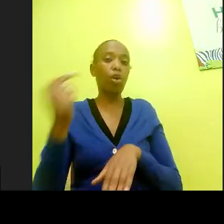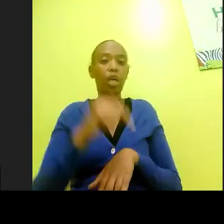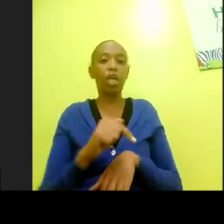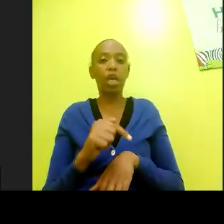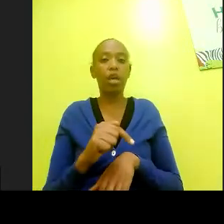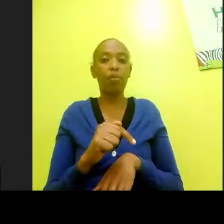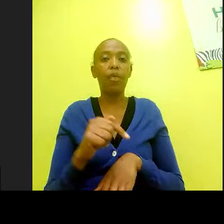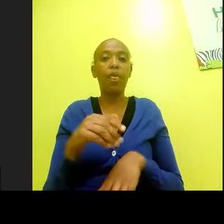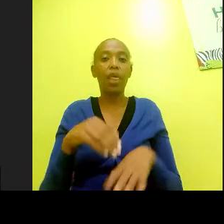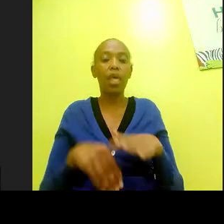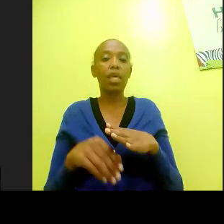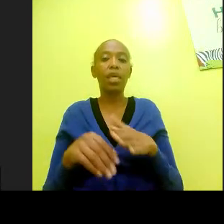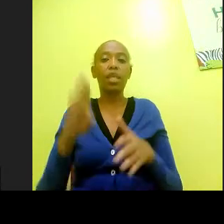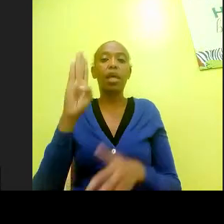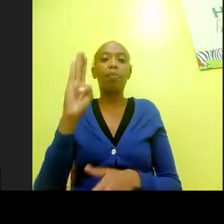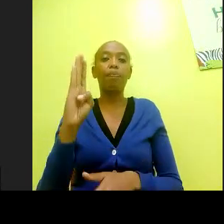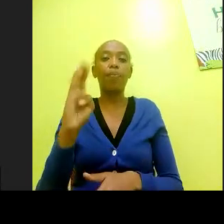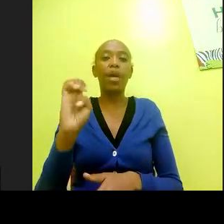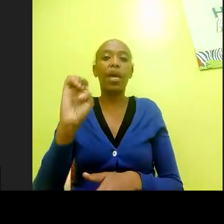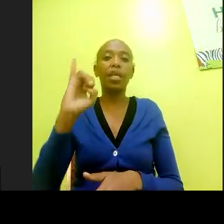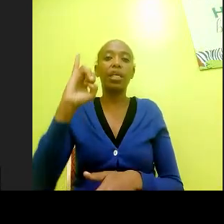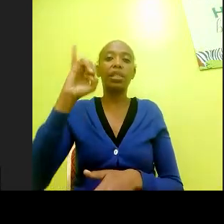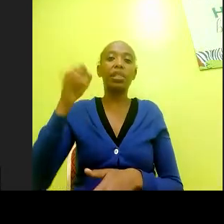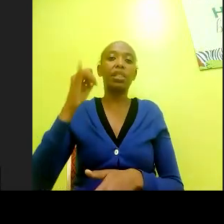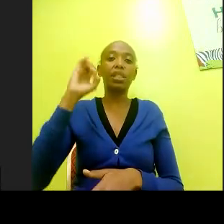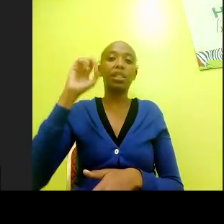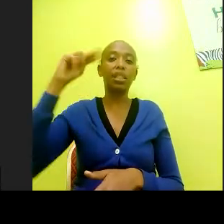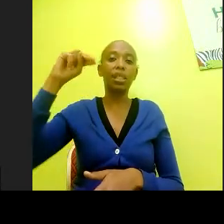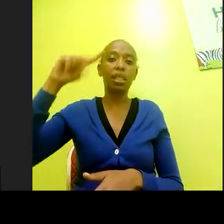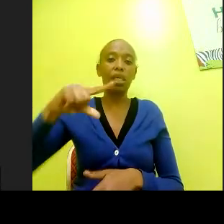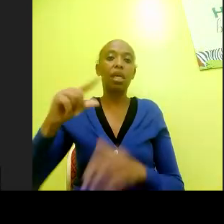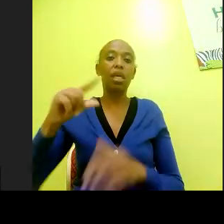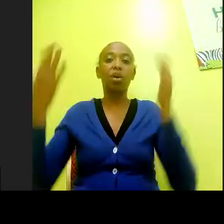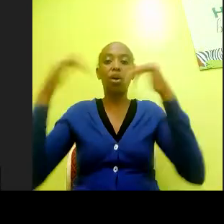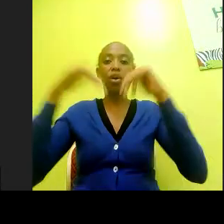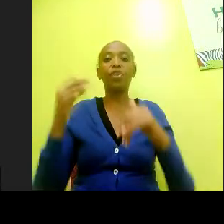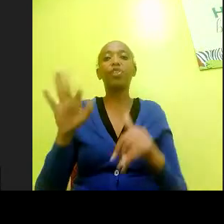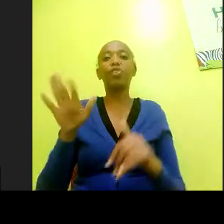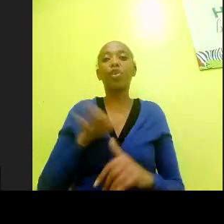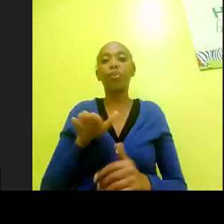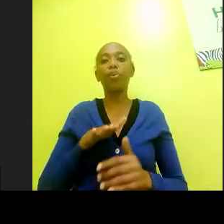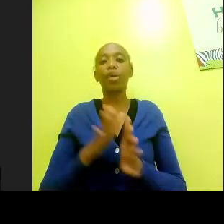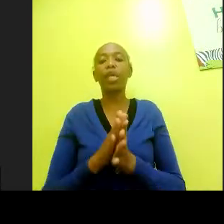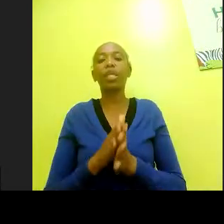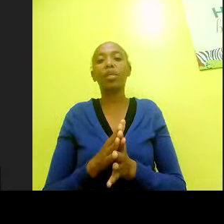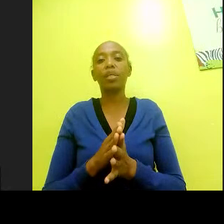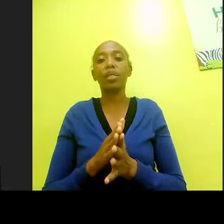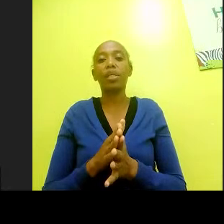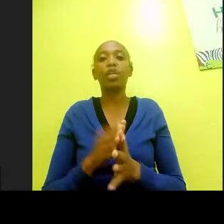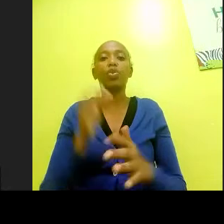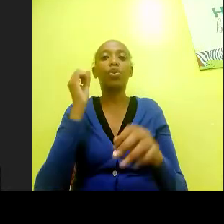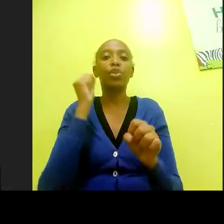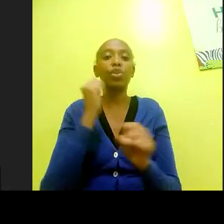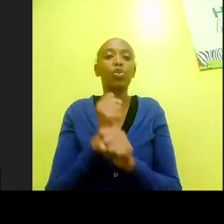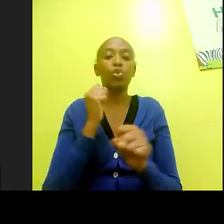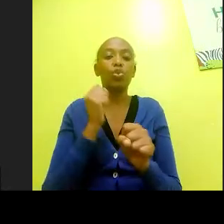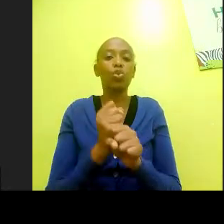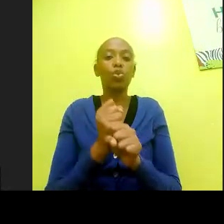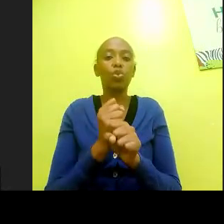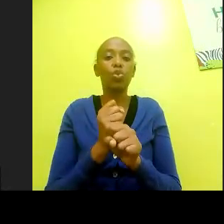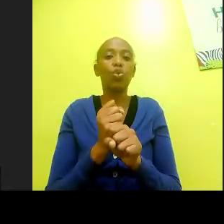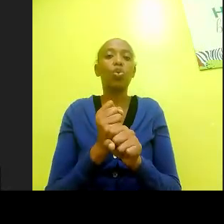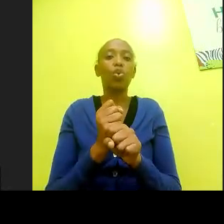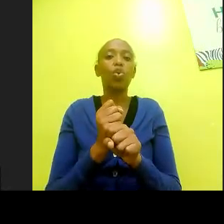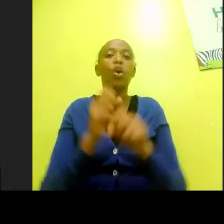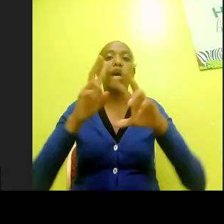the Beijing conference for women, it was to do time use surveys in